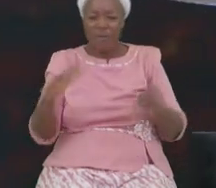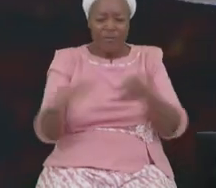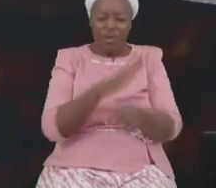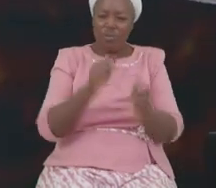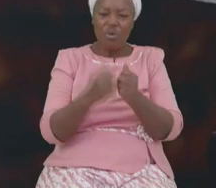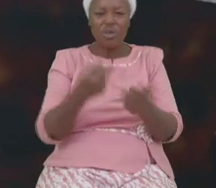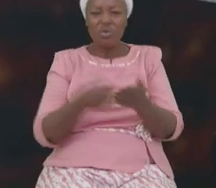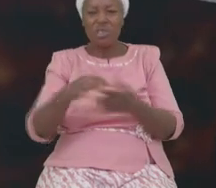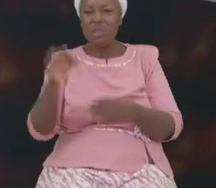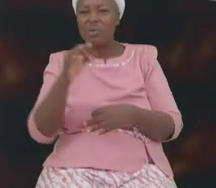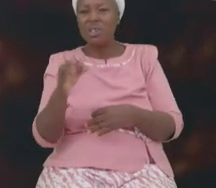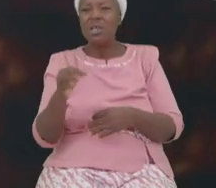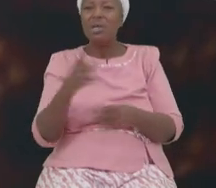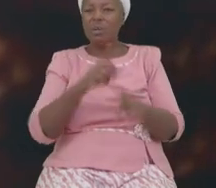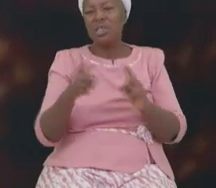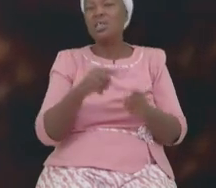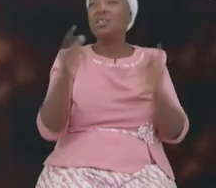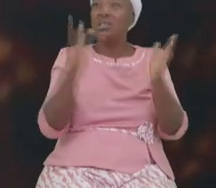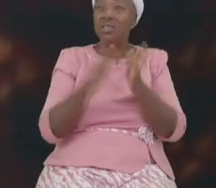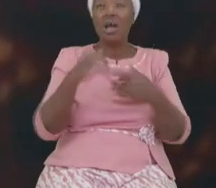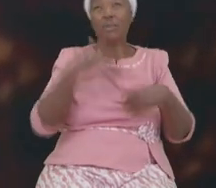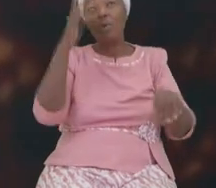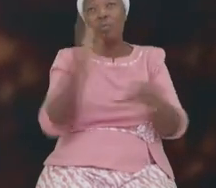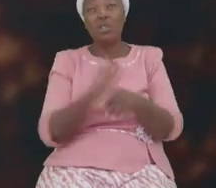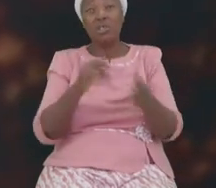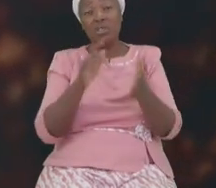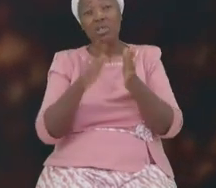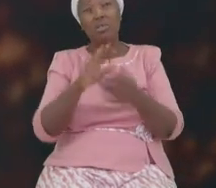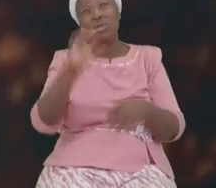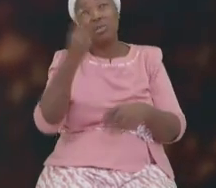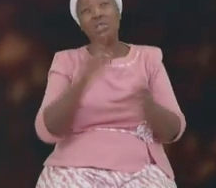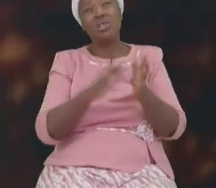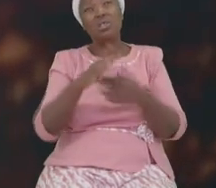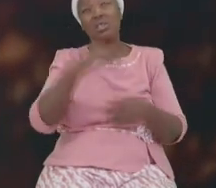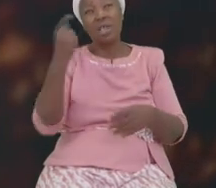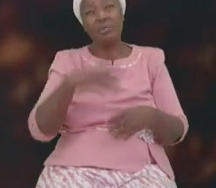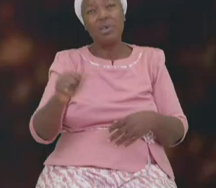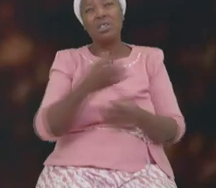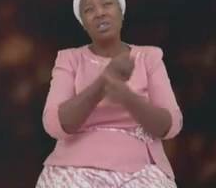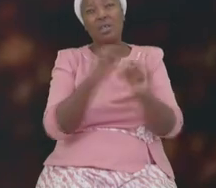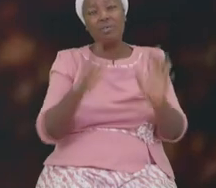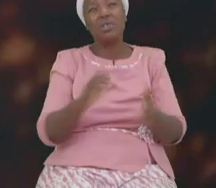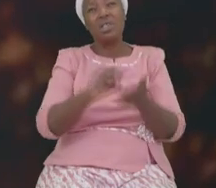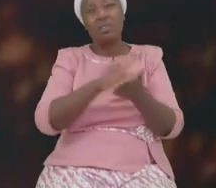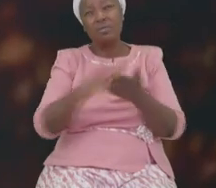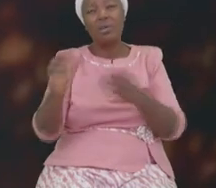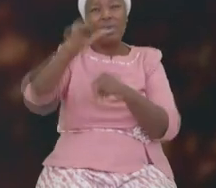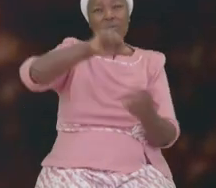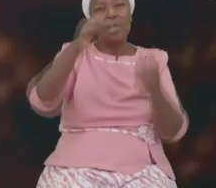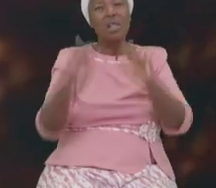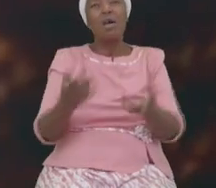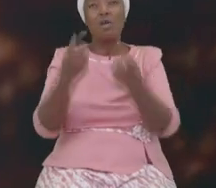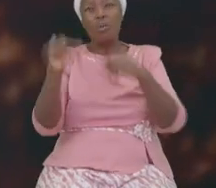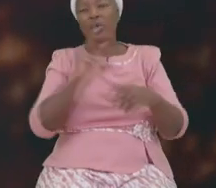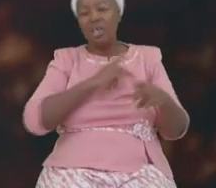promised it, Jesus only, Jesus ever, Savior, Sanctifier, Baptizer, the coming King, and